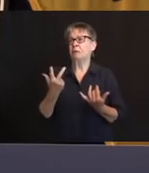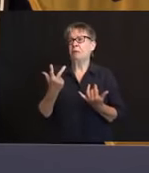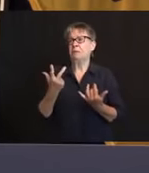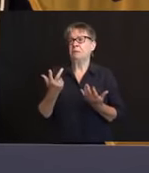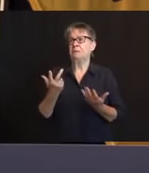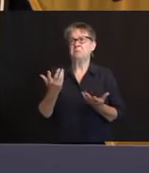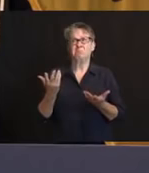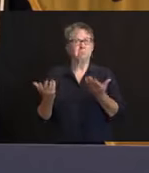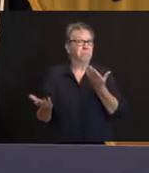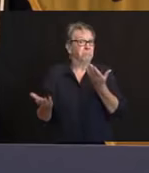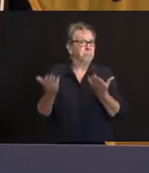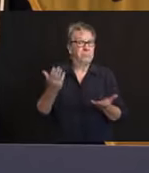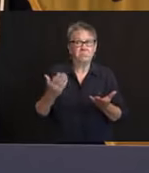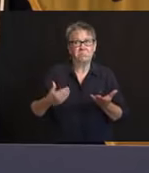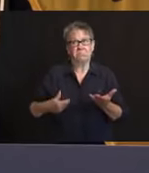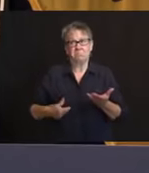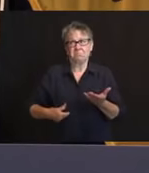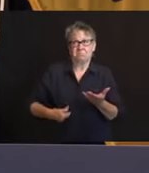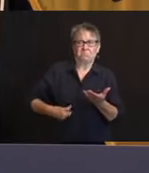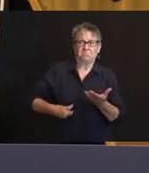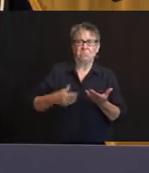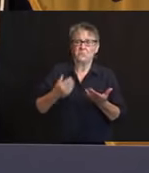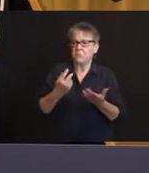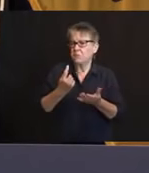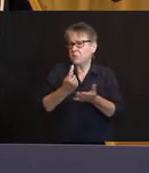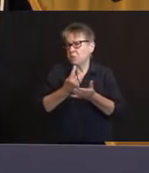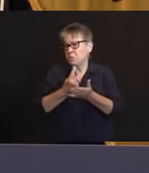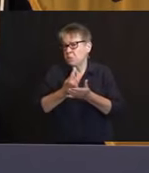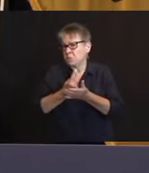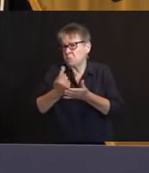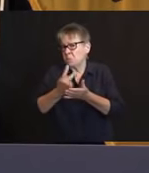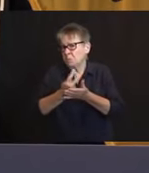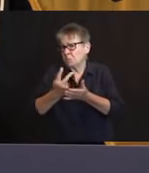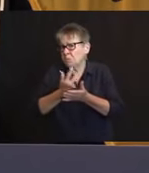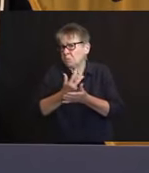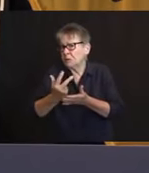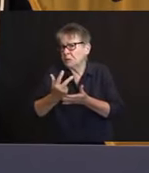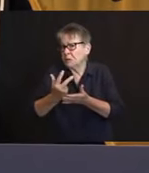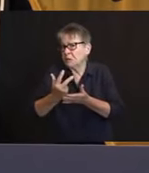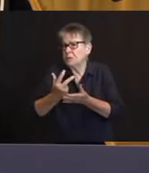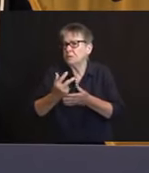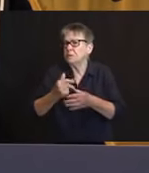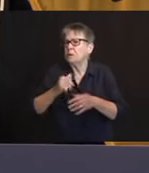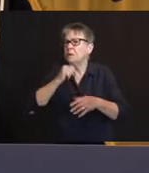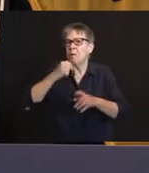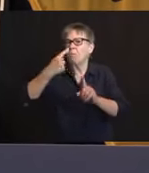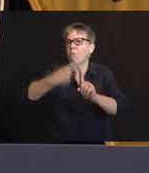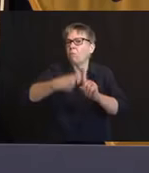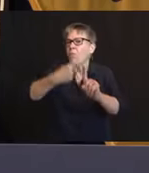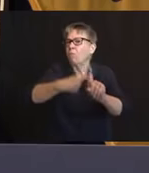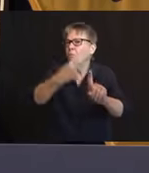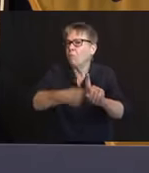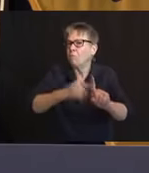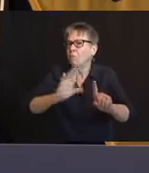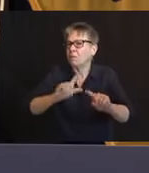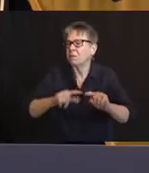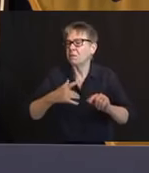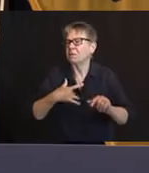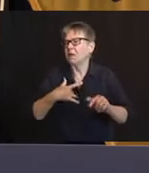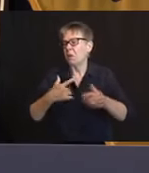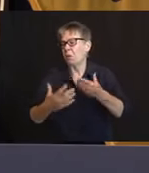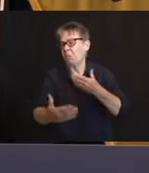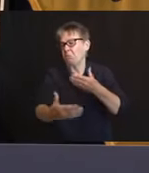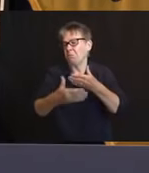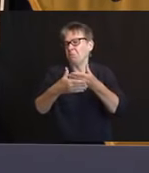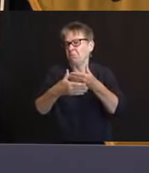Listen, we had made a significant amount of progress on the Portal North Bridge, but we still need a full